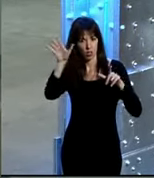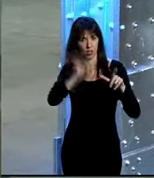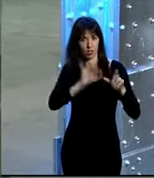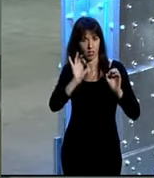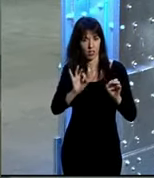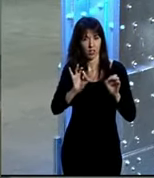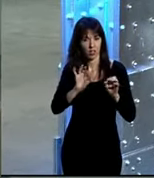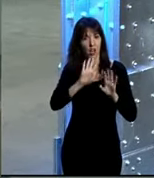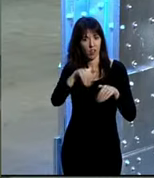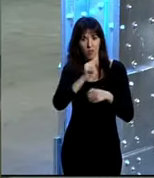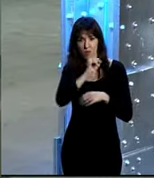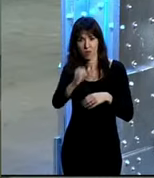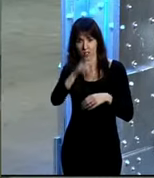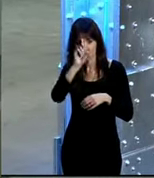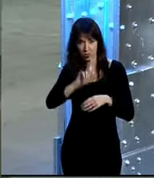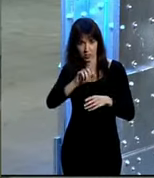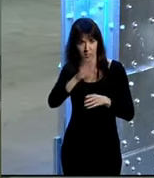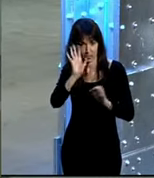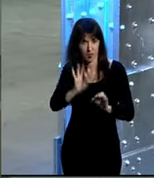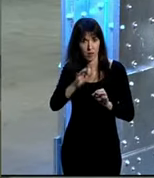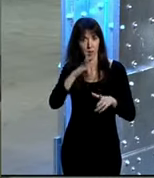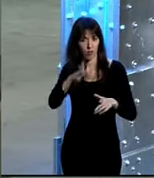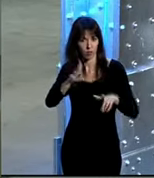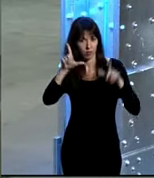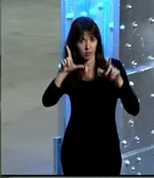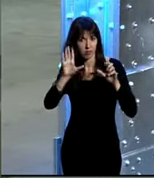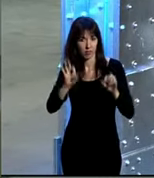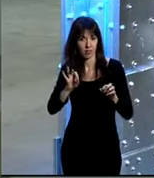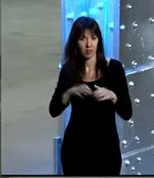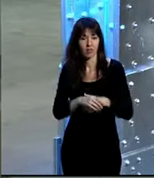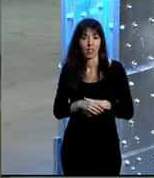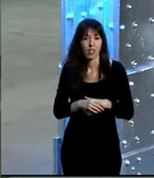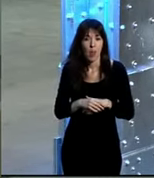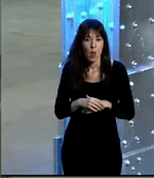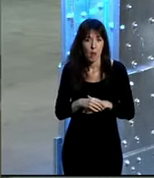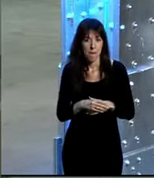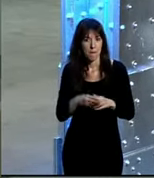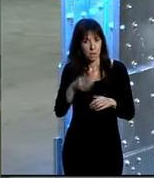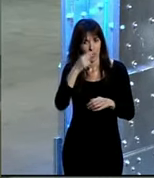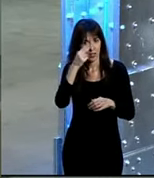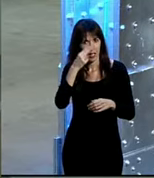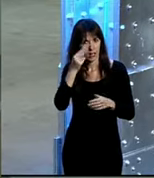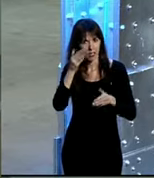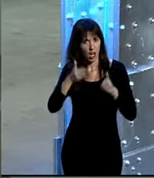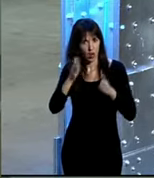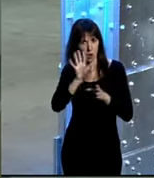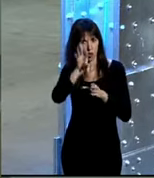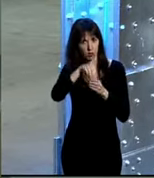and the robot itself was the main character of the film. He was killed at the end, but he was the main character.